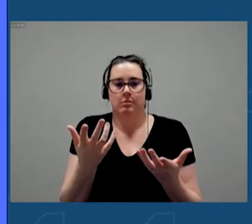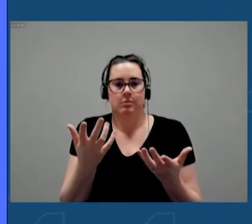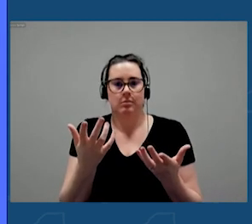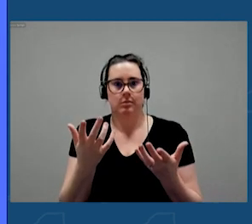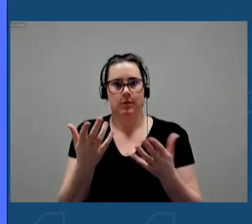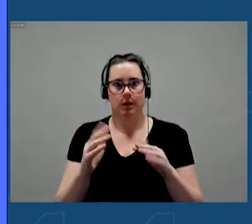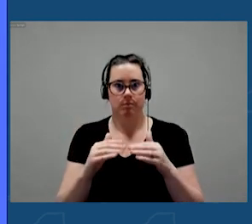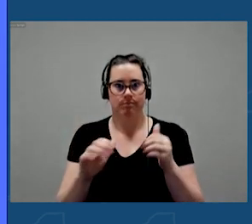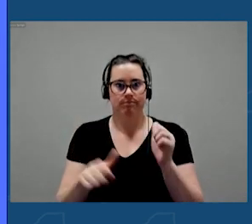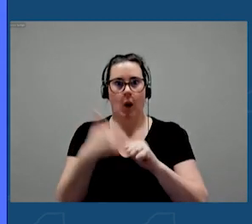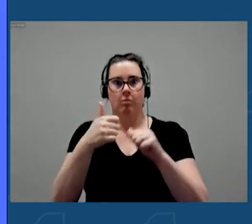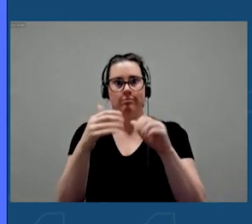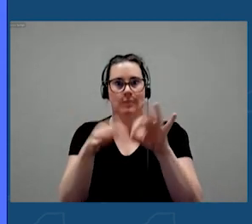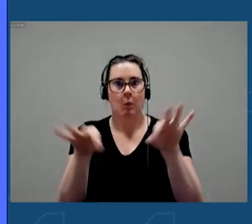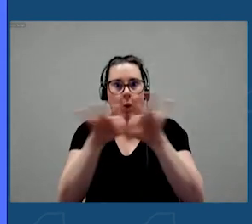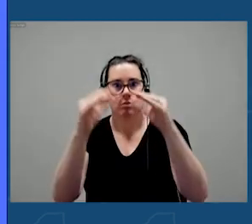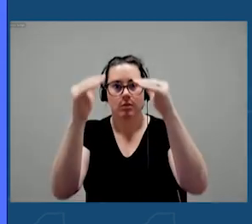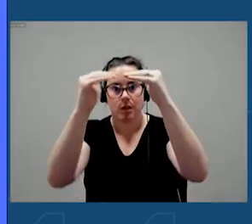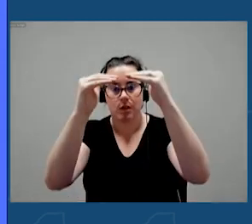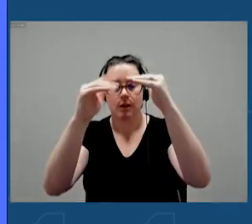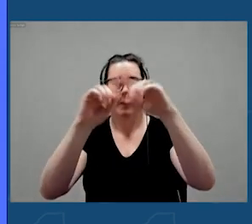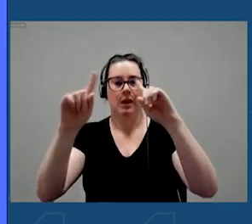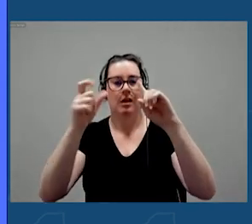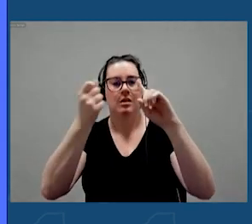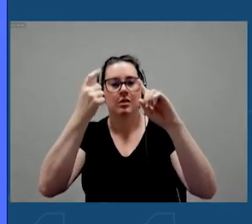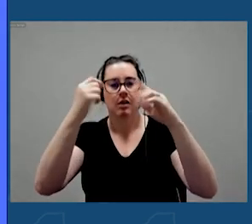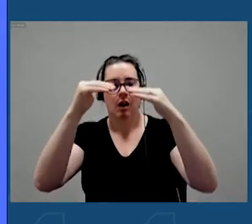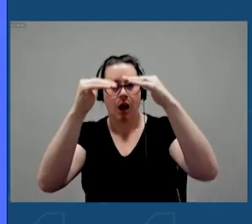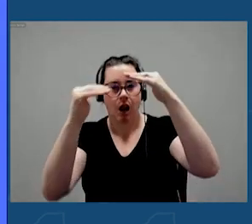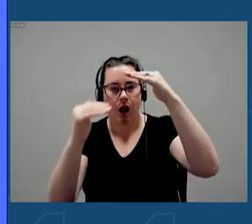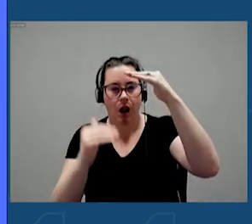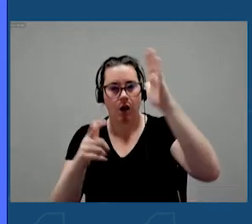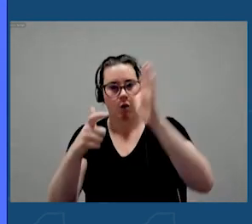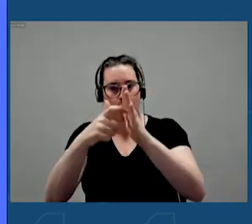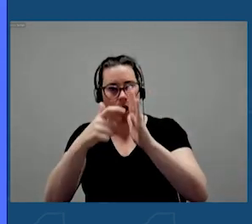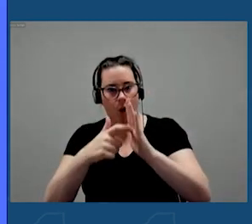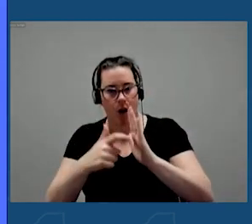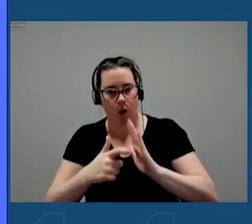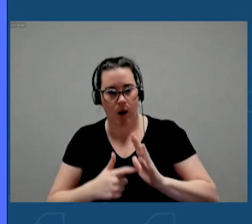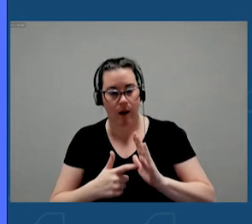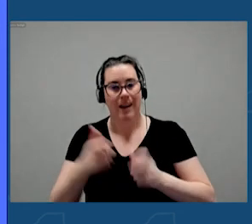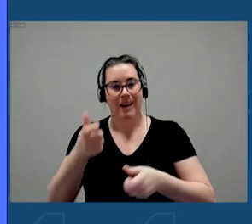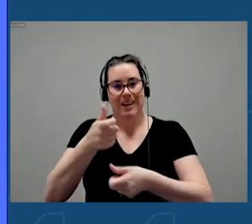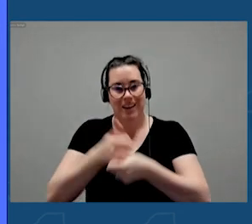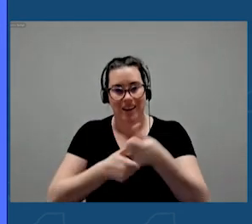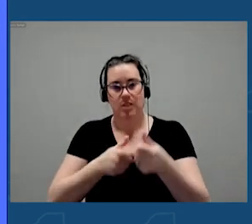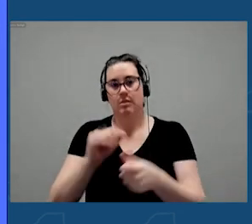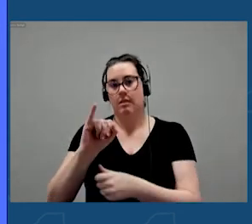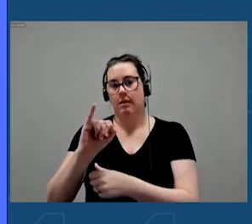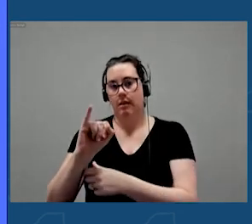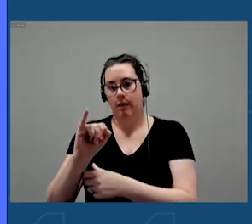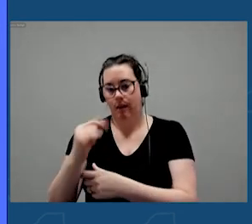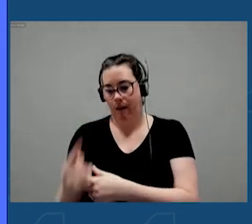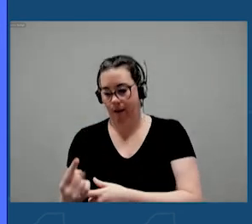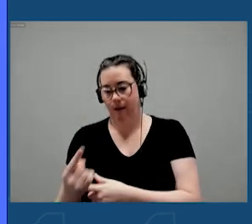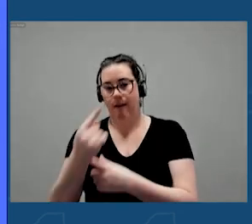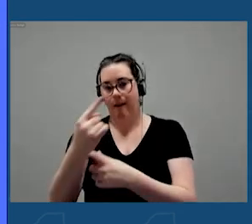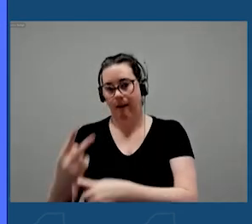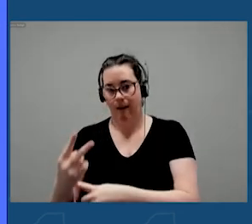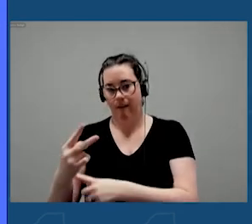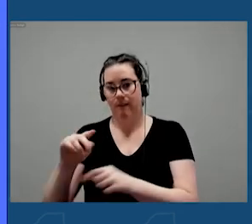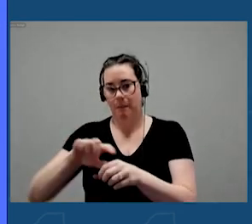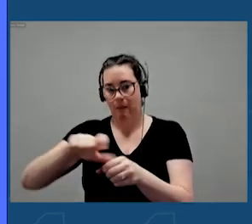got requirements that every half mile within a train station has to be zoned for housing. Change your